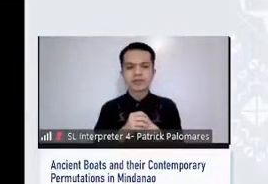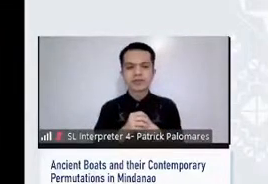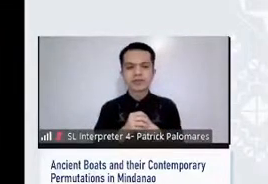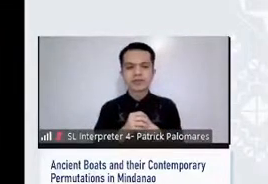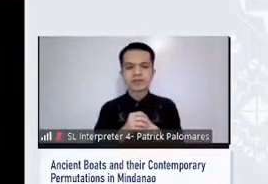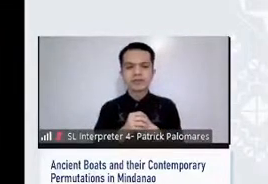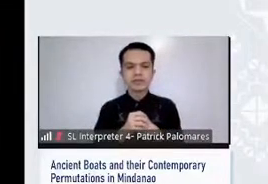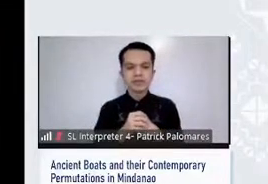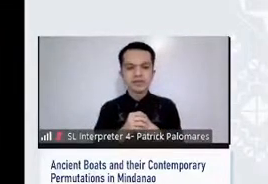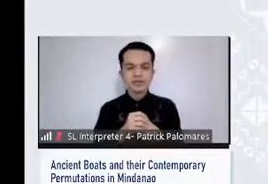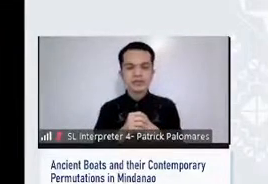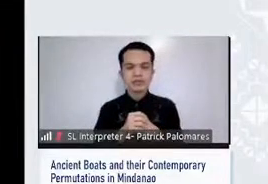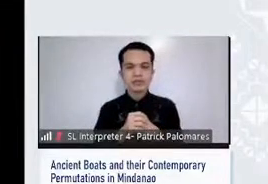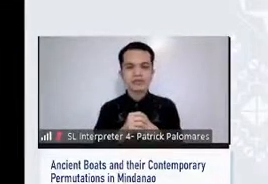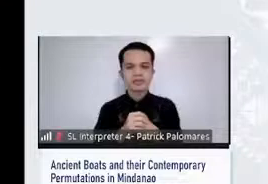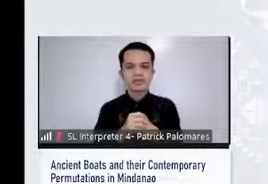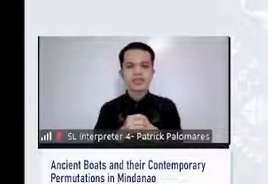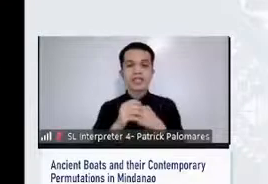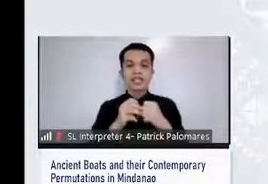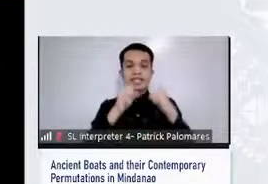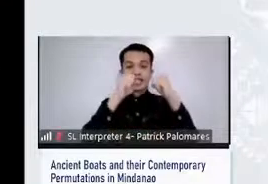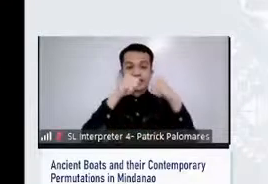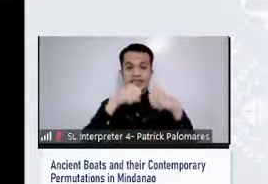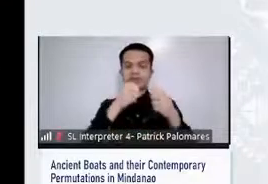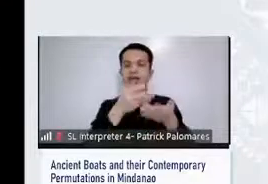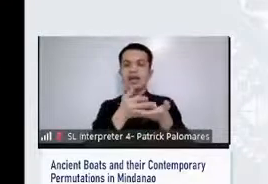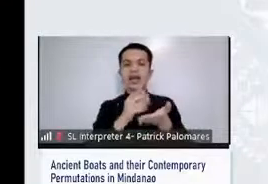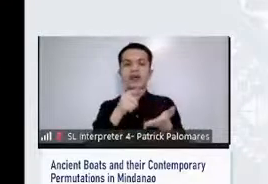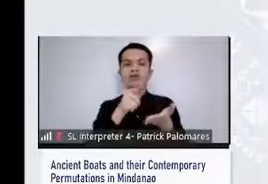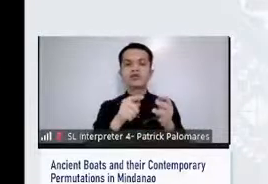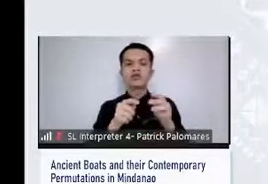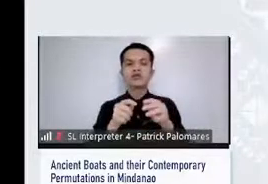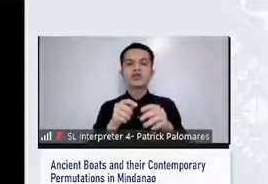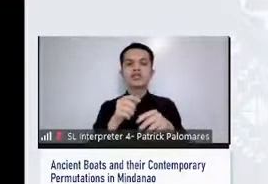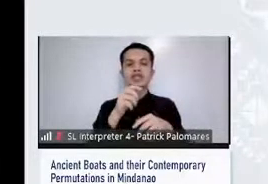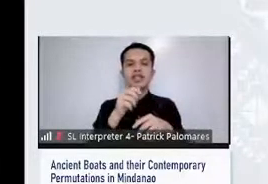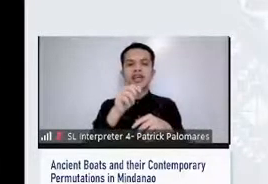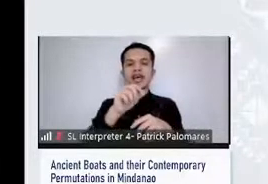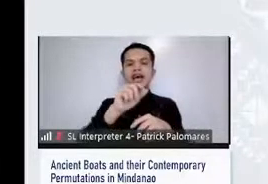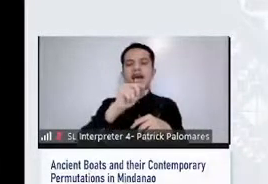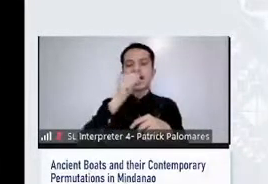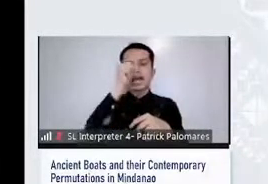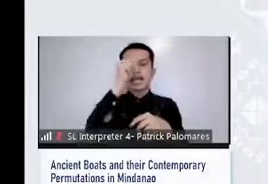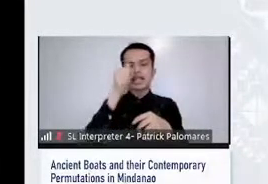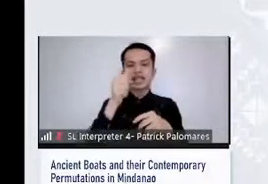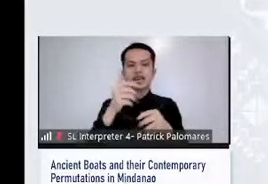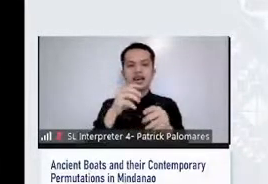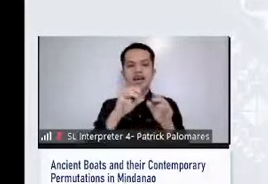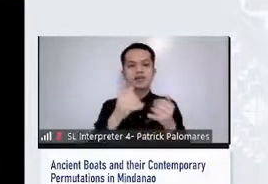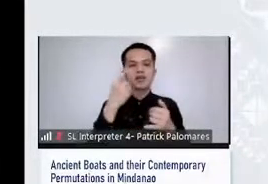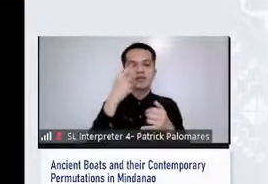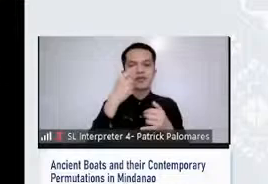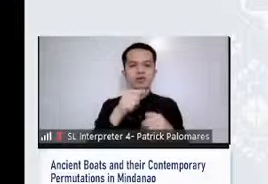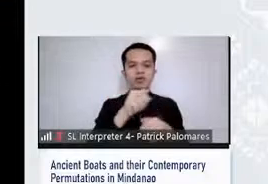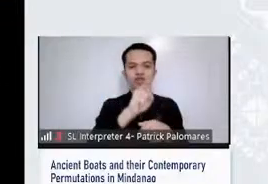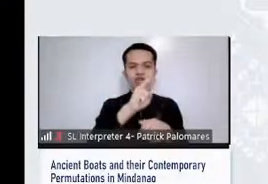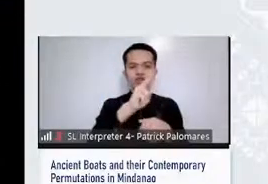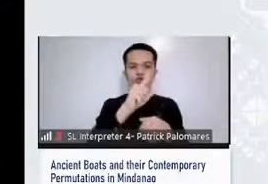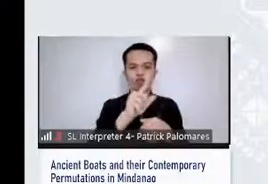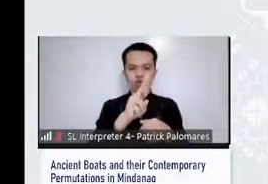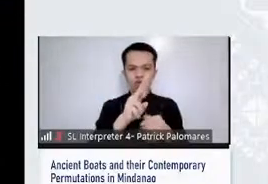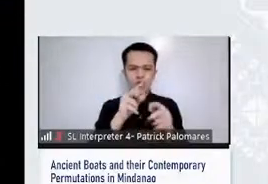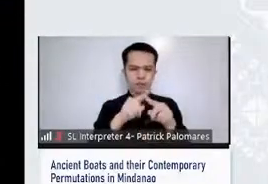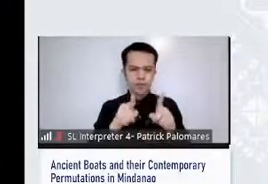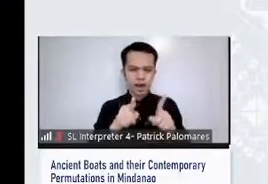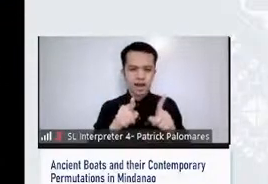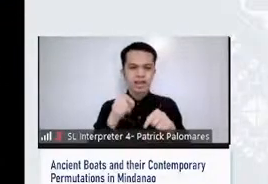The agreement would allow the East India Company to freely trade and establish a trading port at Sulu. However, the fleet diverted from the